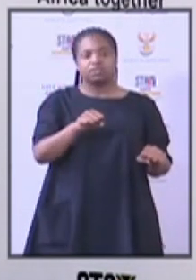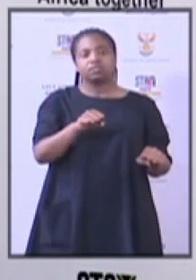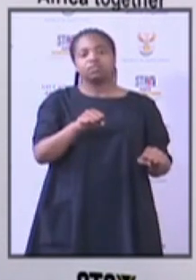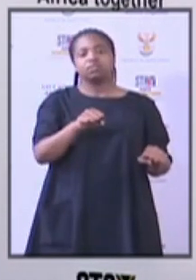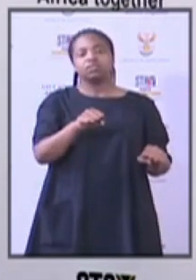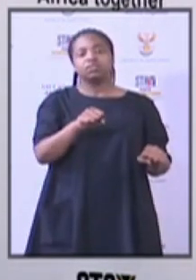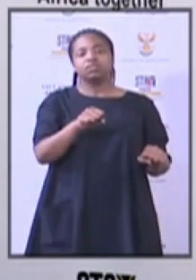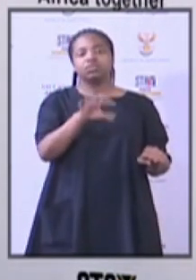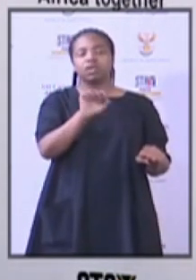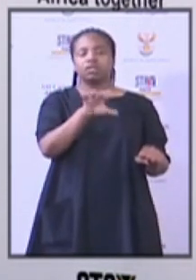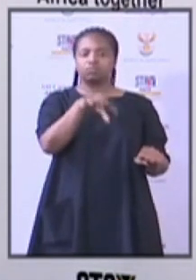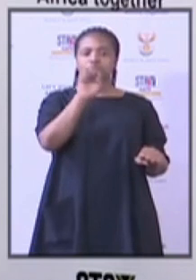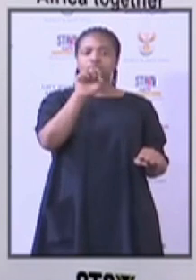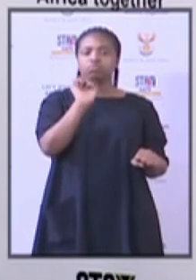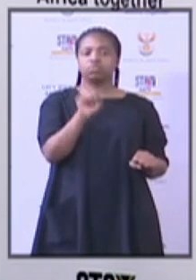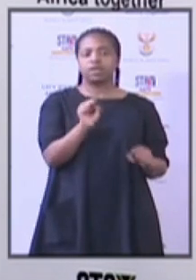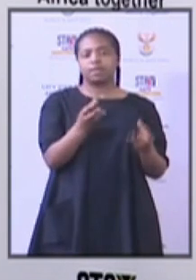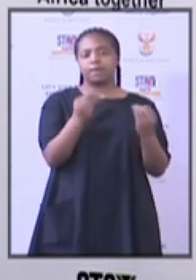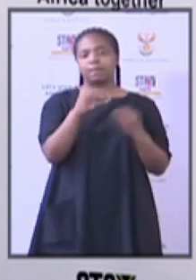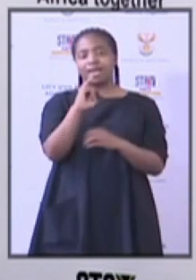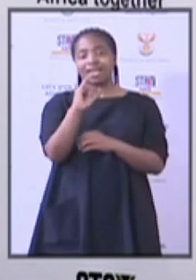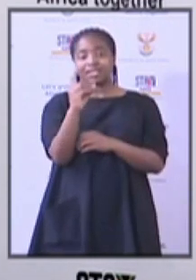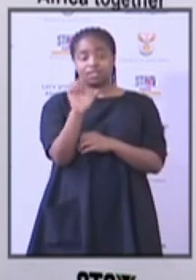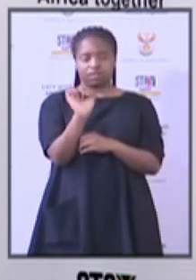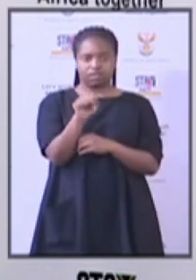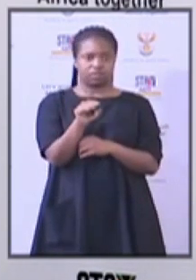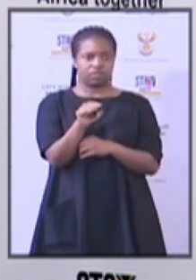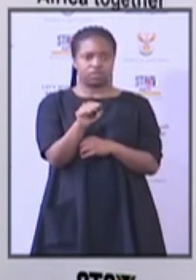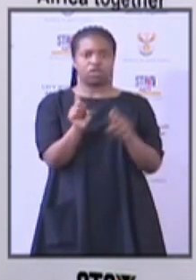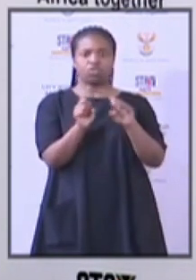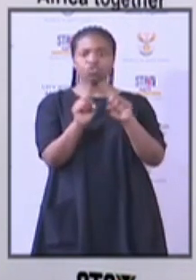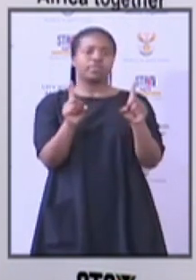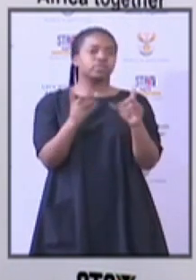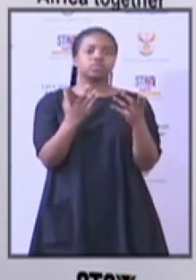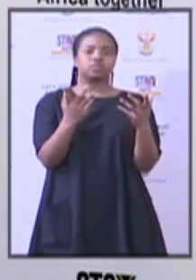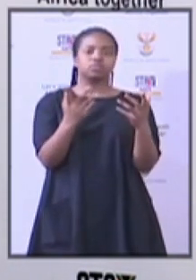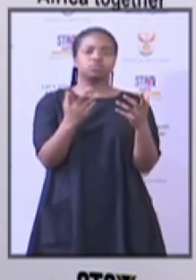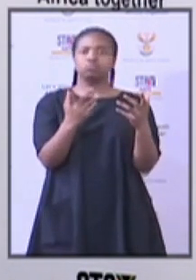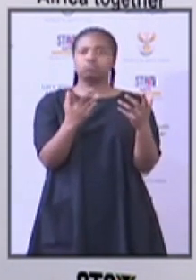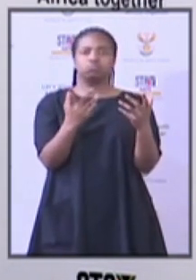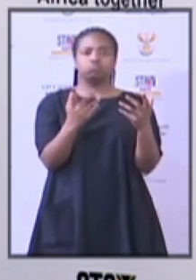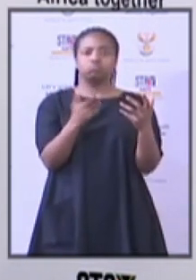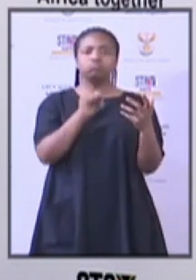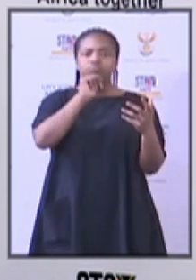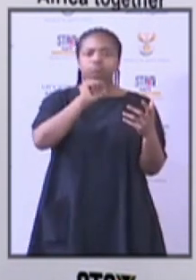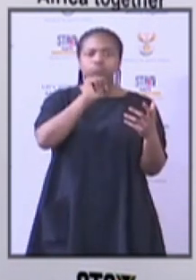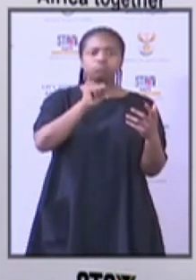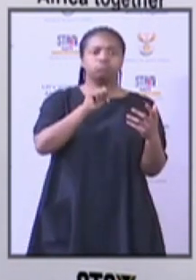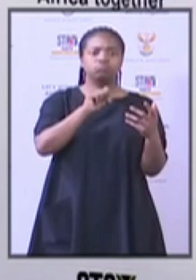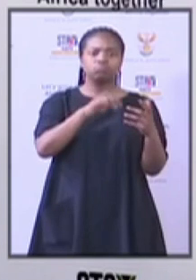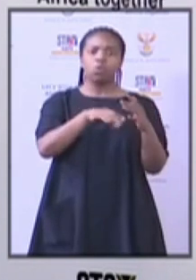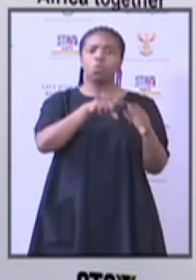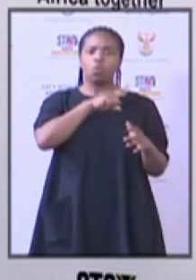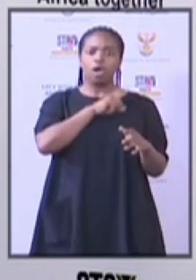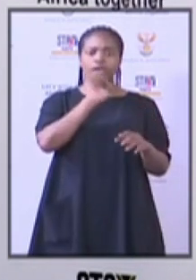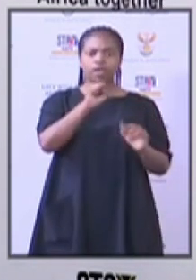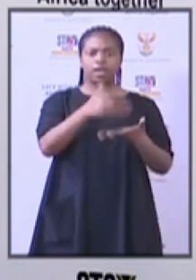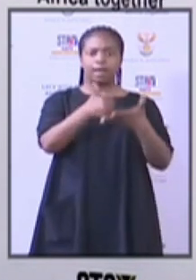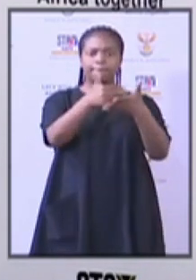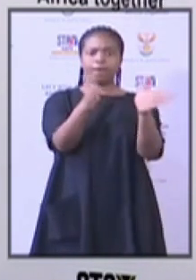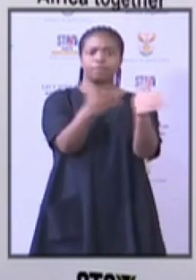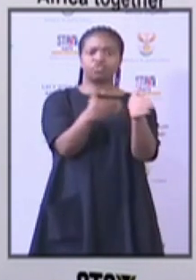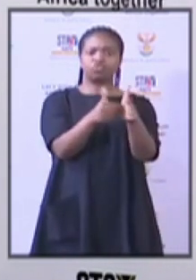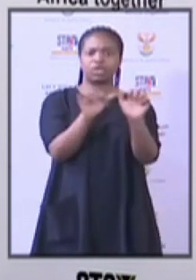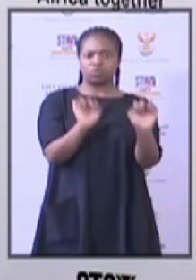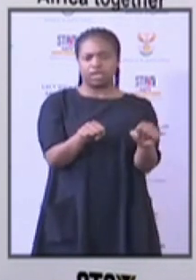ba nyaka wa nyakega gore ba be le dipasa, so re ka se ba thibelele ka gore nyaka ba ngwala moleko le a tse gore bana ba boetse sekolong. Tone